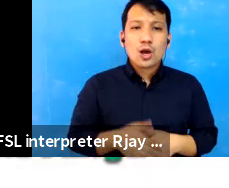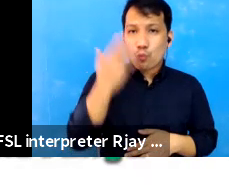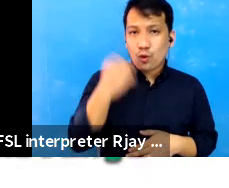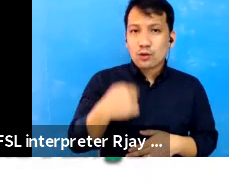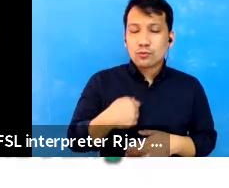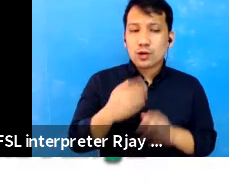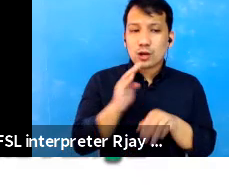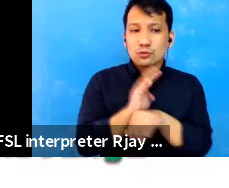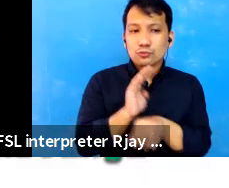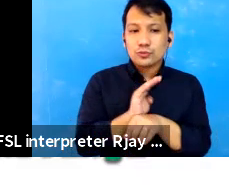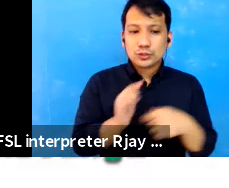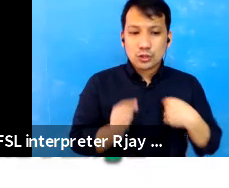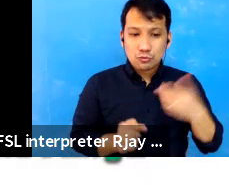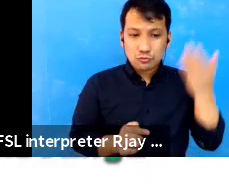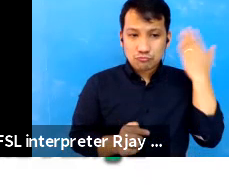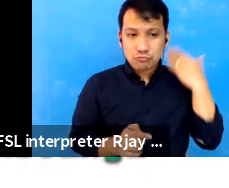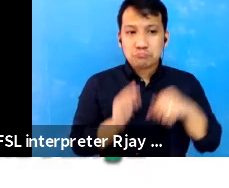am a businessman before,